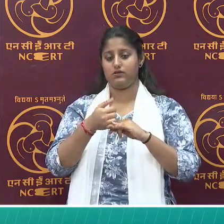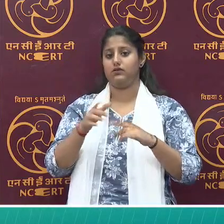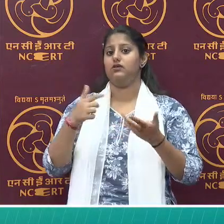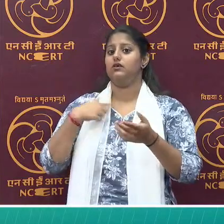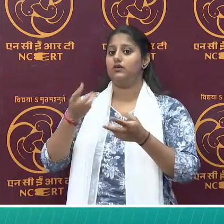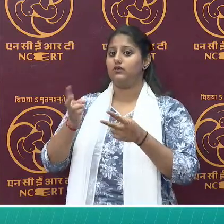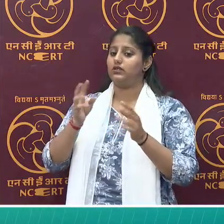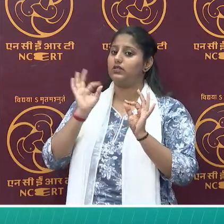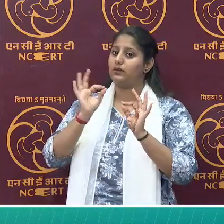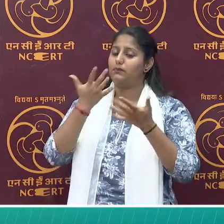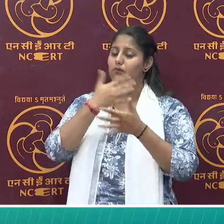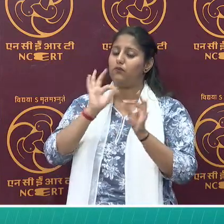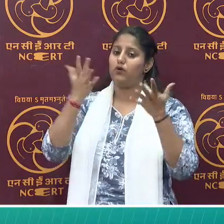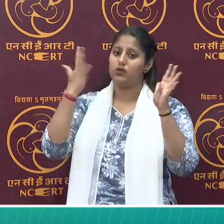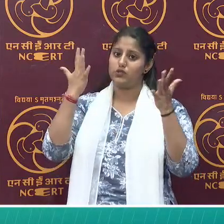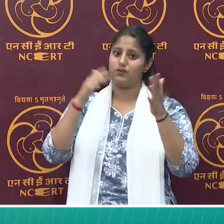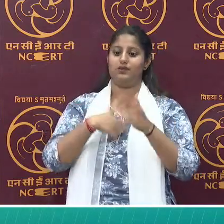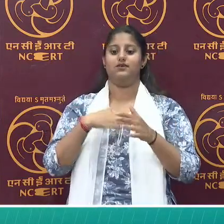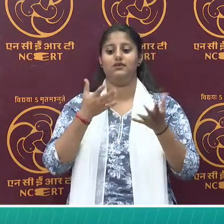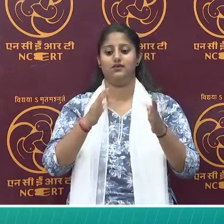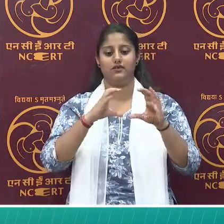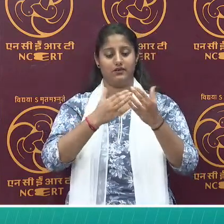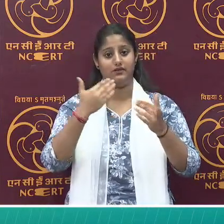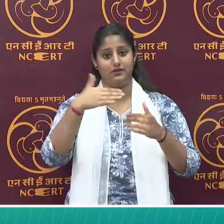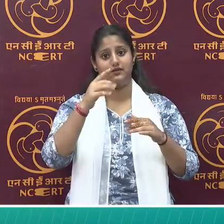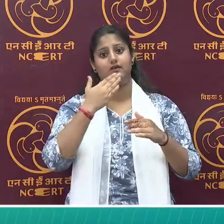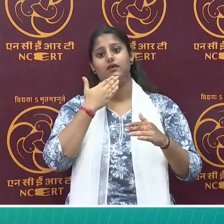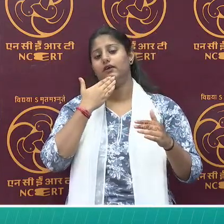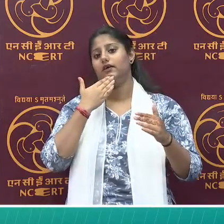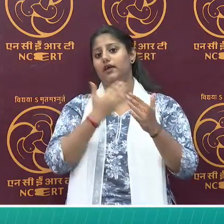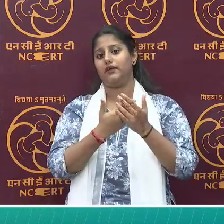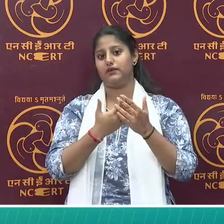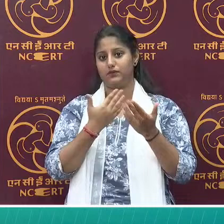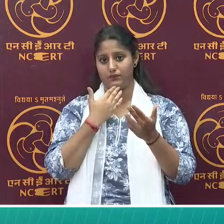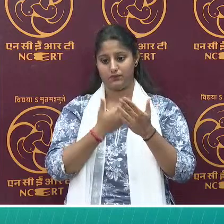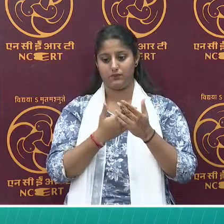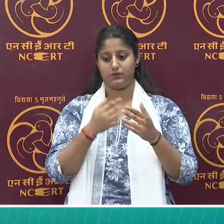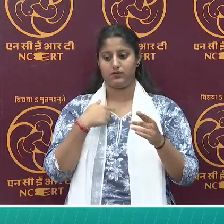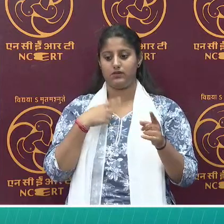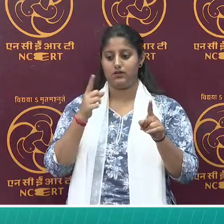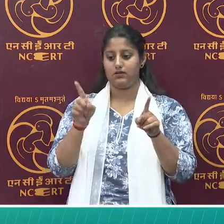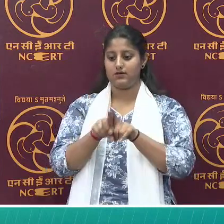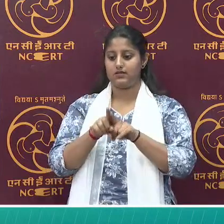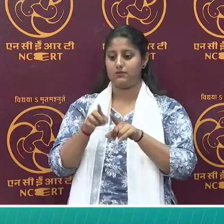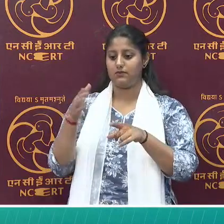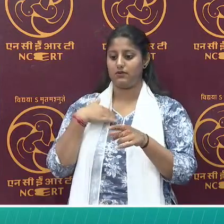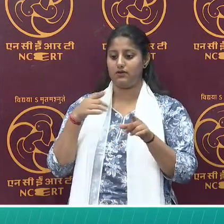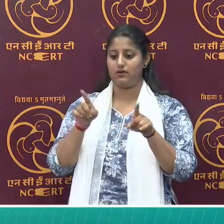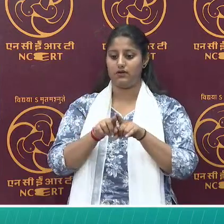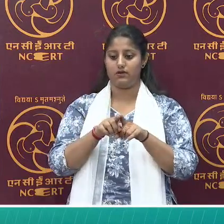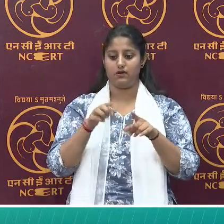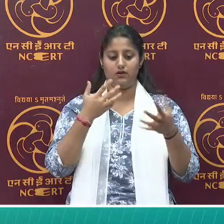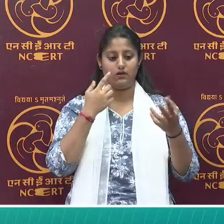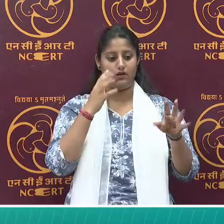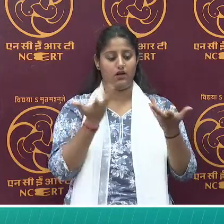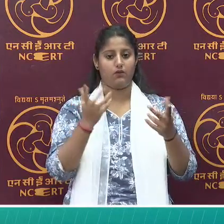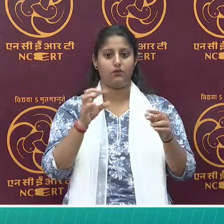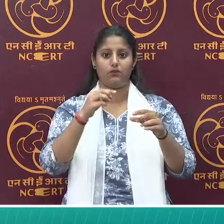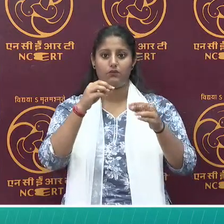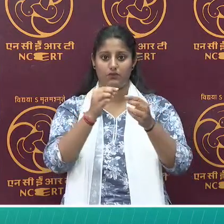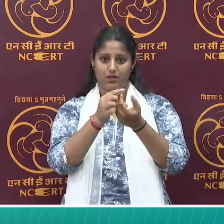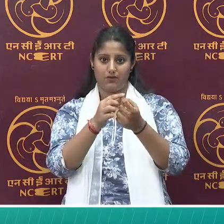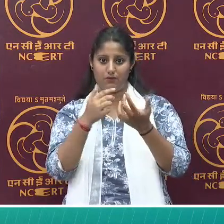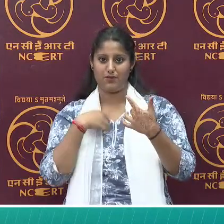by Nidhi ma'am. Thank you so much, ma'am. And while ma'am was teaching us how to grow crops, I thought of